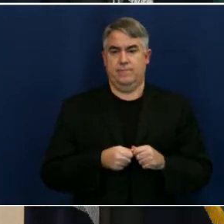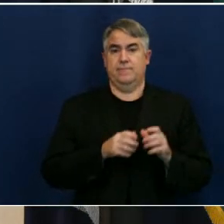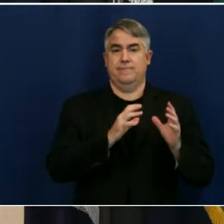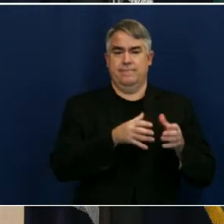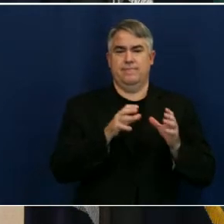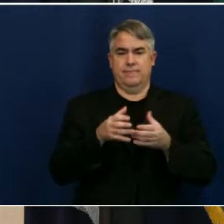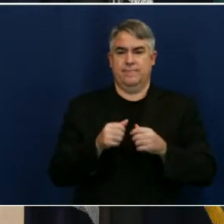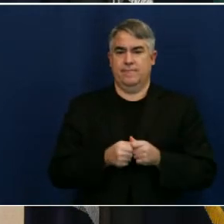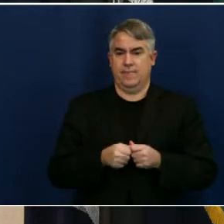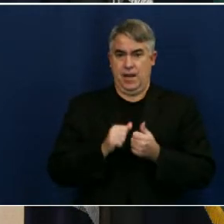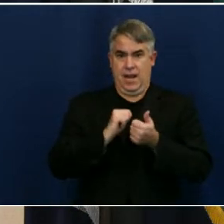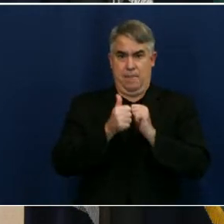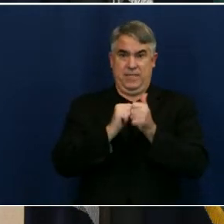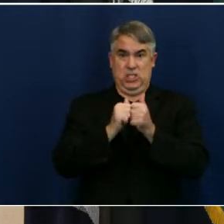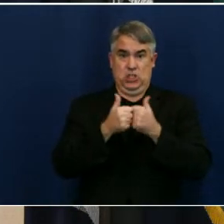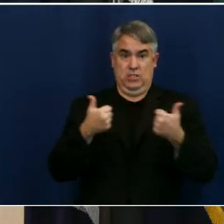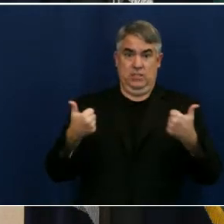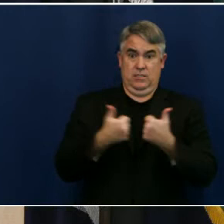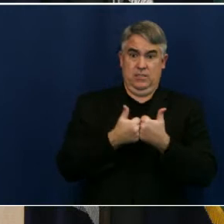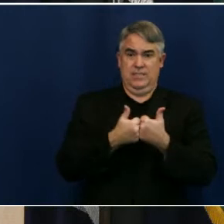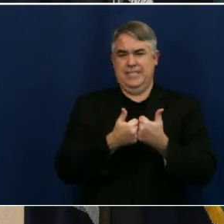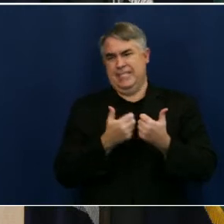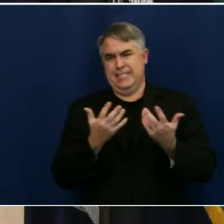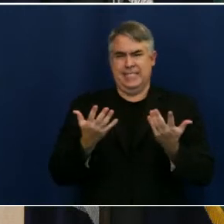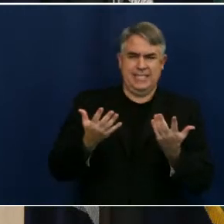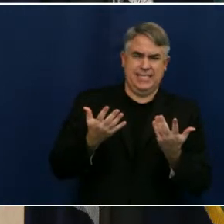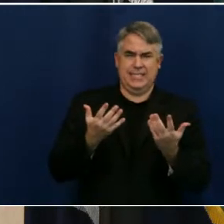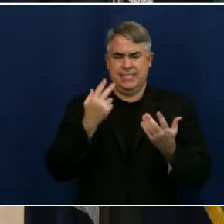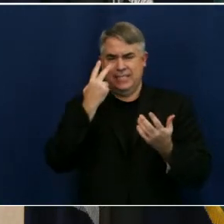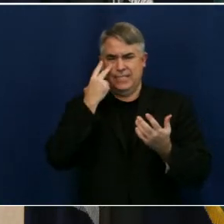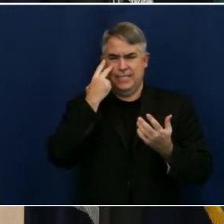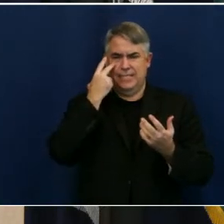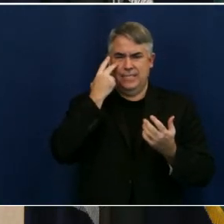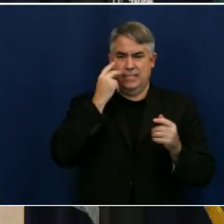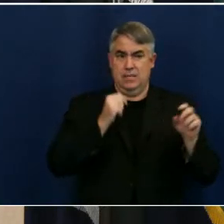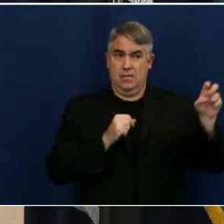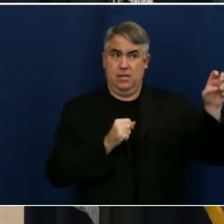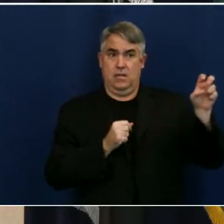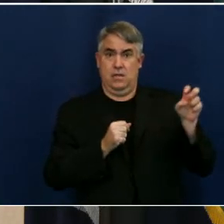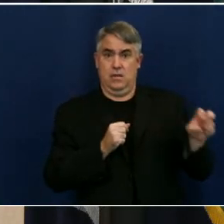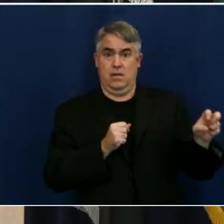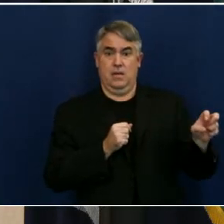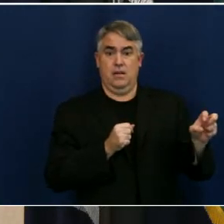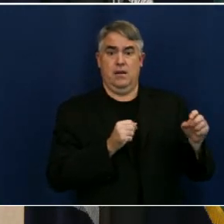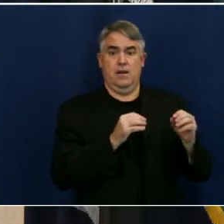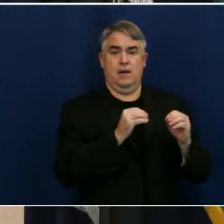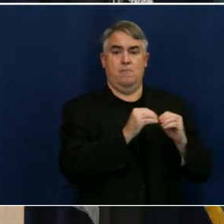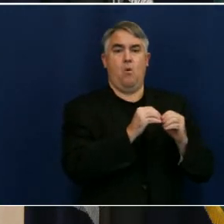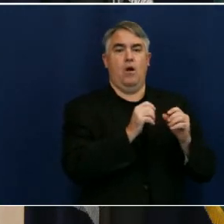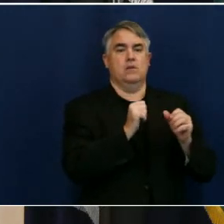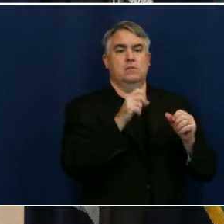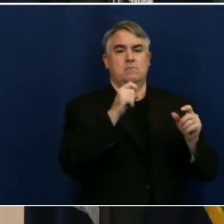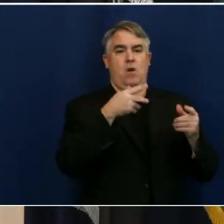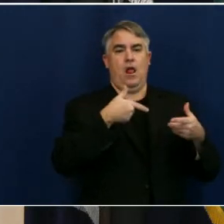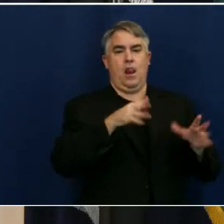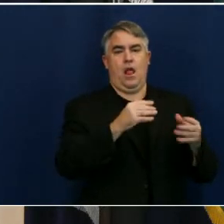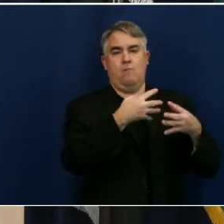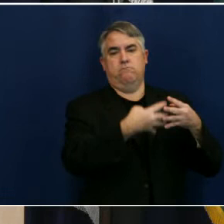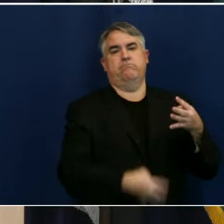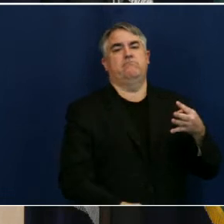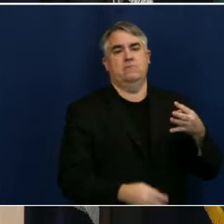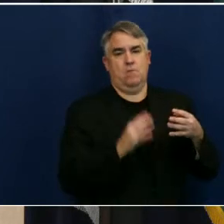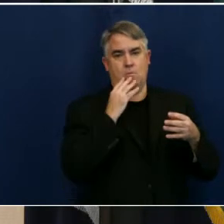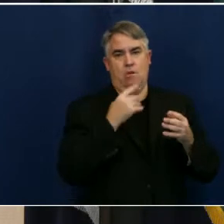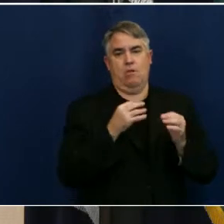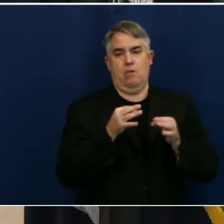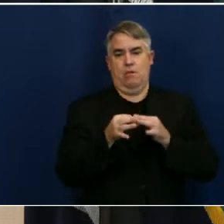between individuals. As we move into the next tier, then you'll see an additional listing of sports that could resume, and then it goes so forth